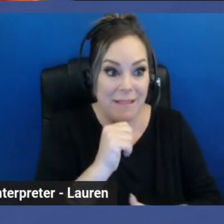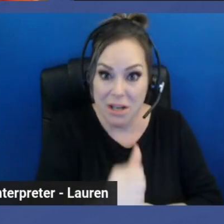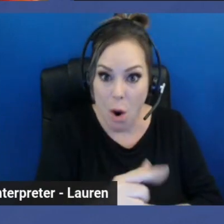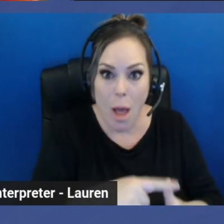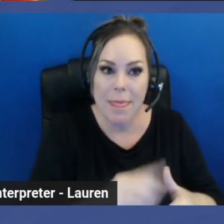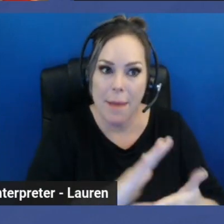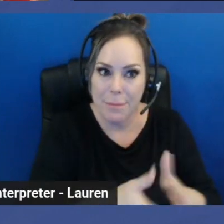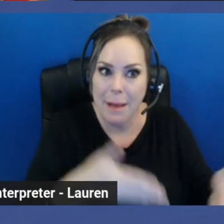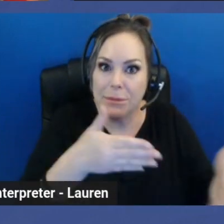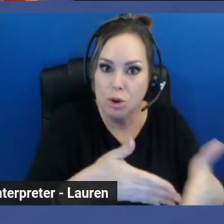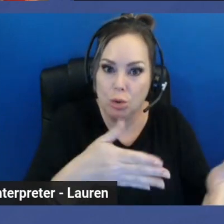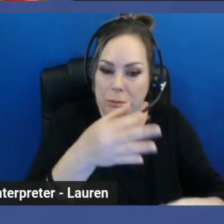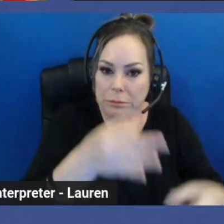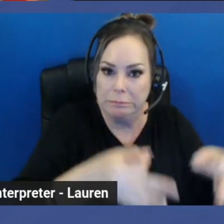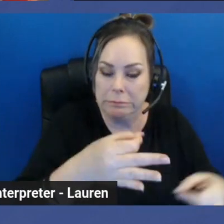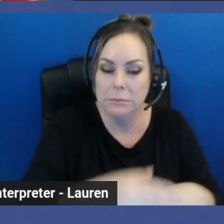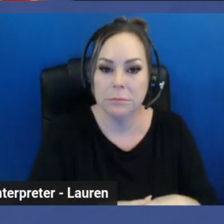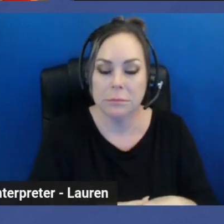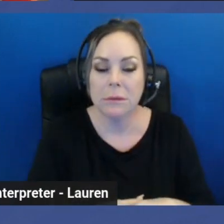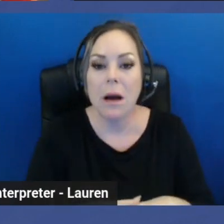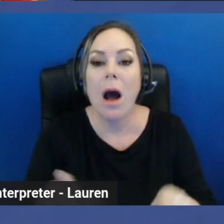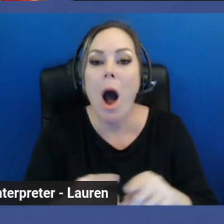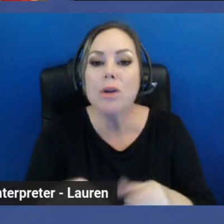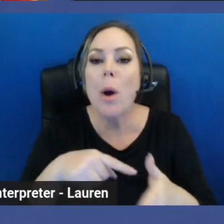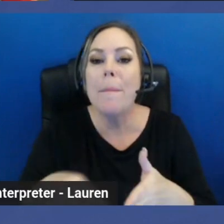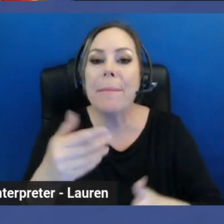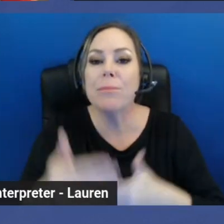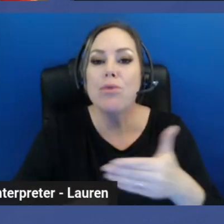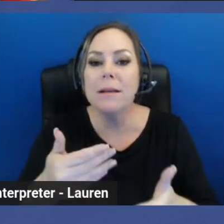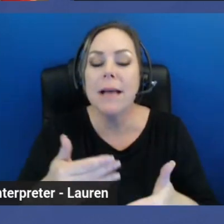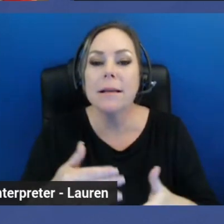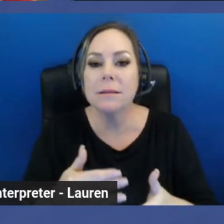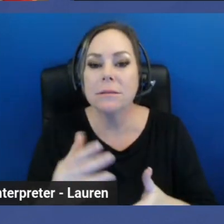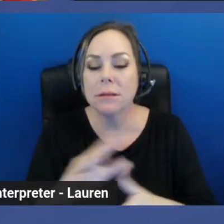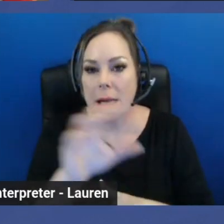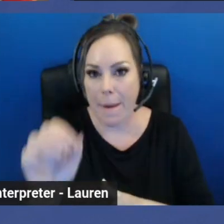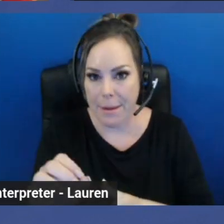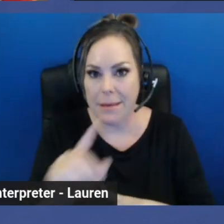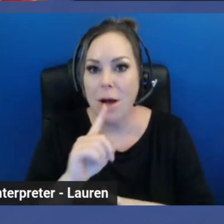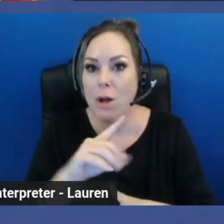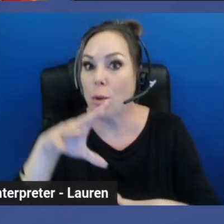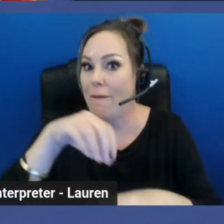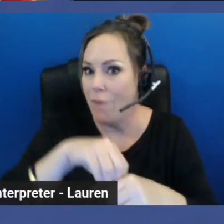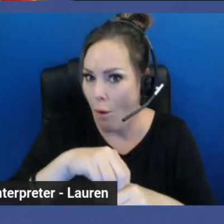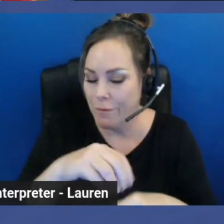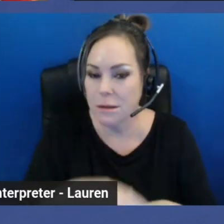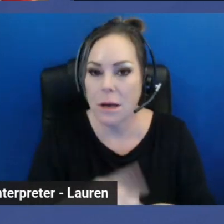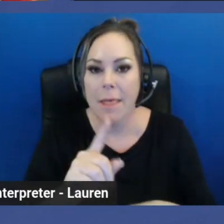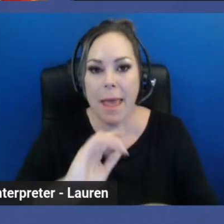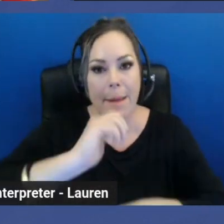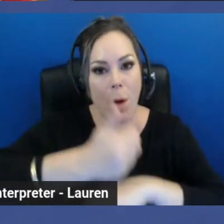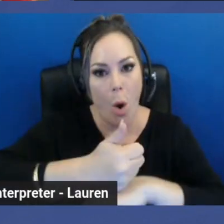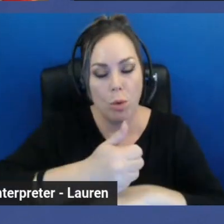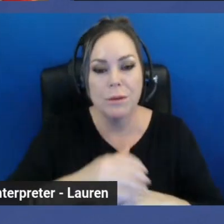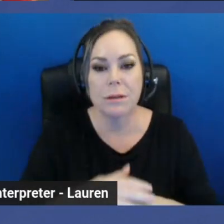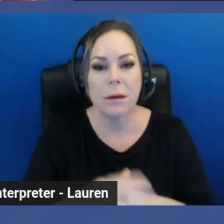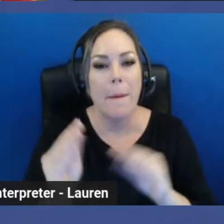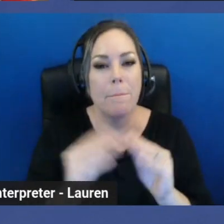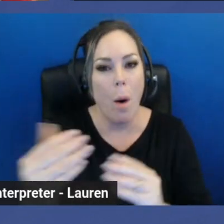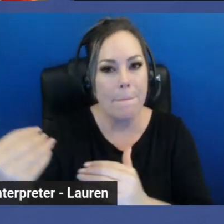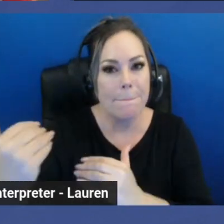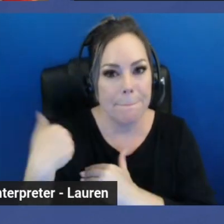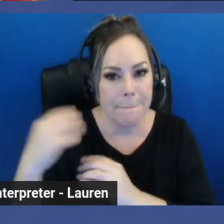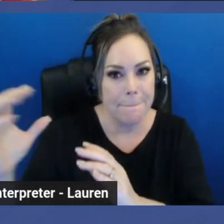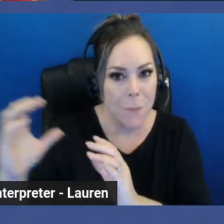potential liability. We're also seeing payment processors kind of get in on the action and impose additional